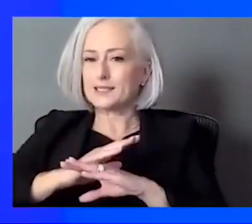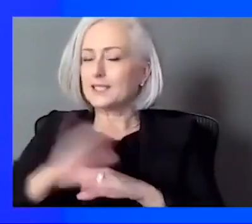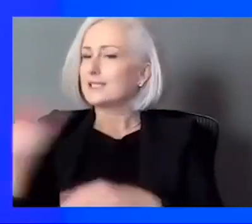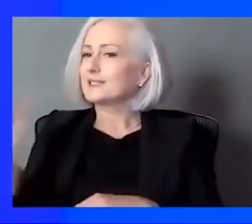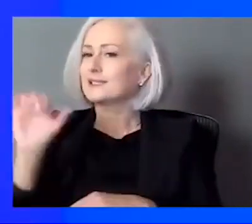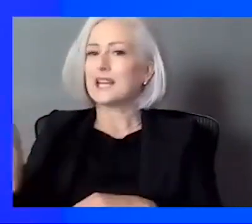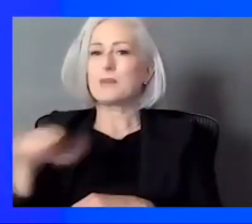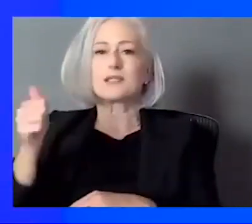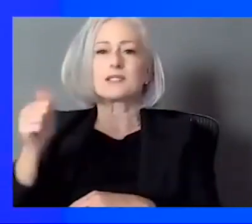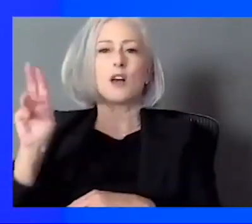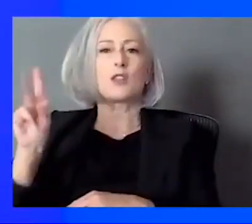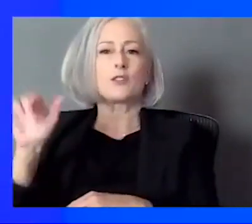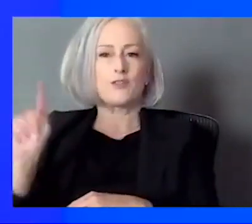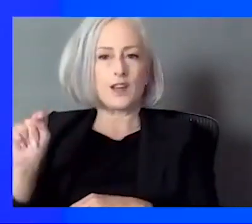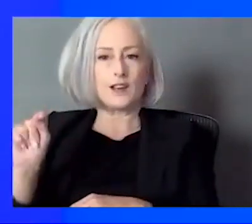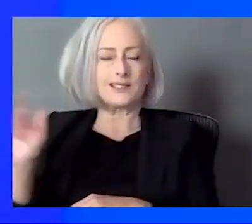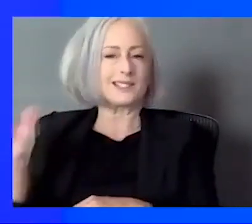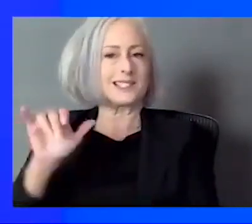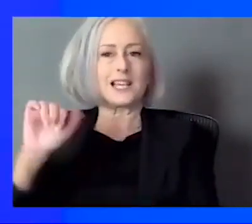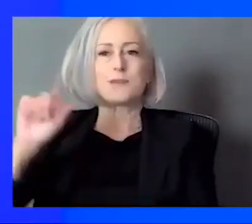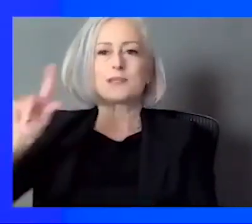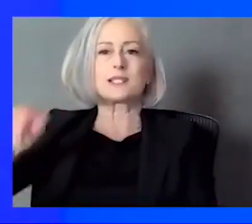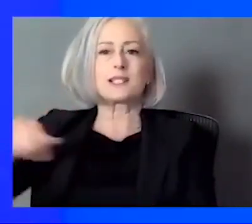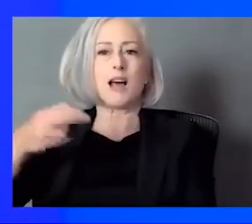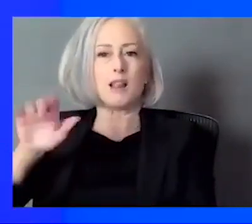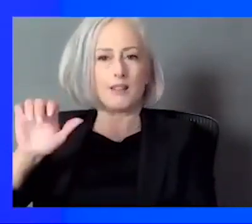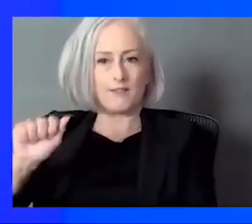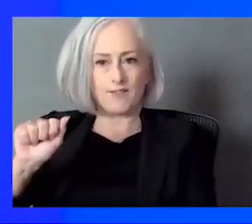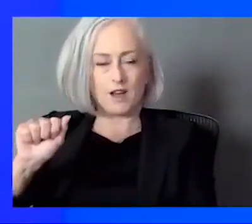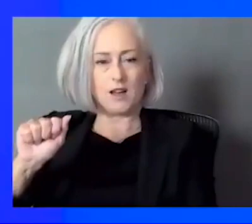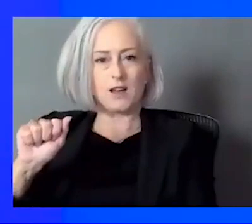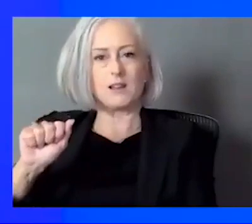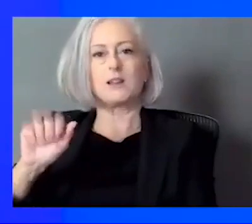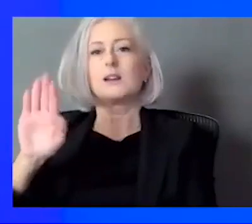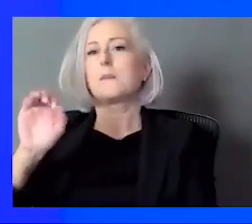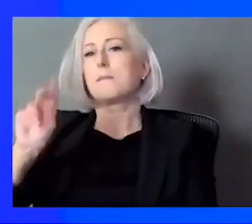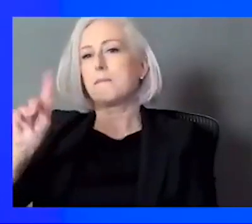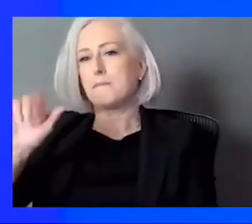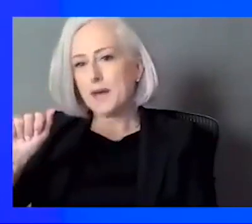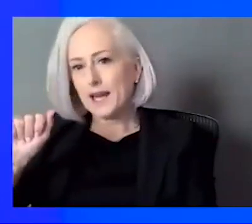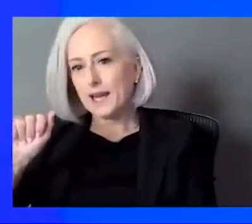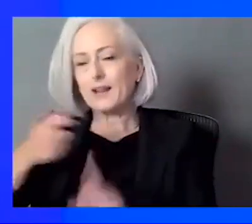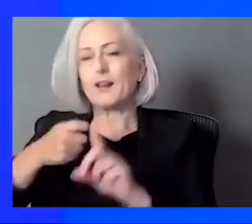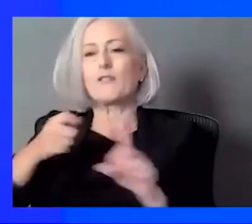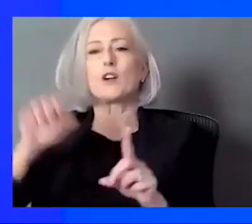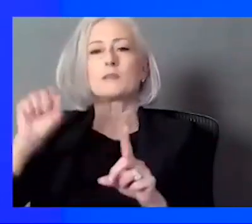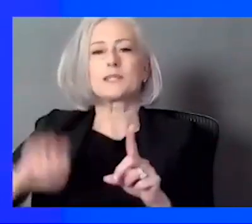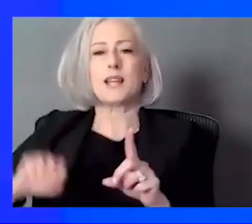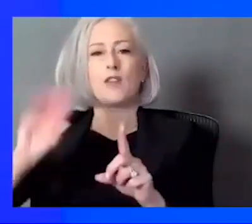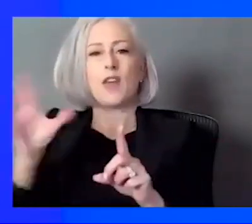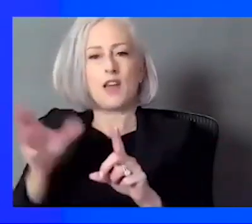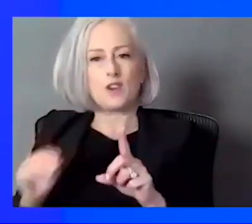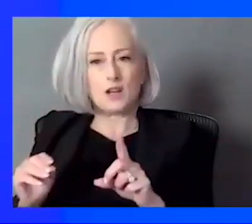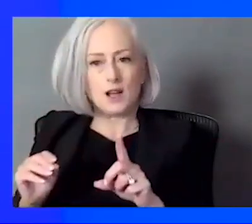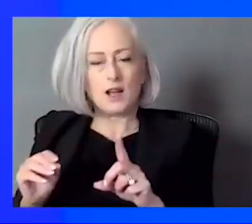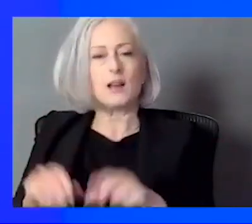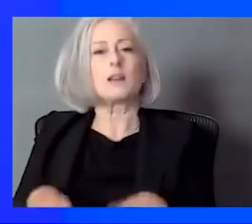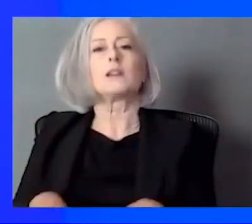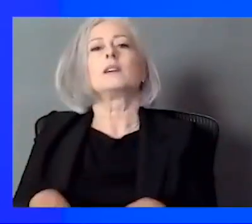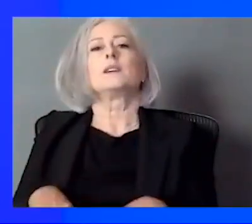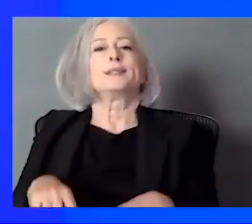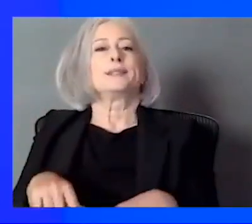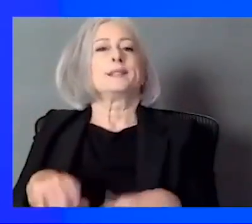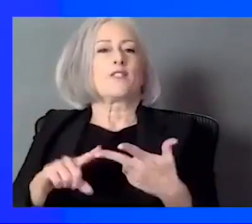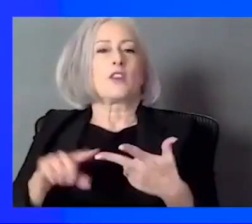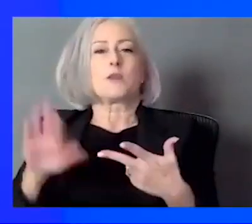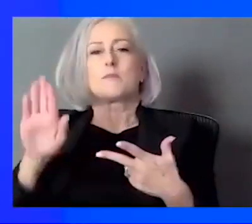from Alpha variant, from the Beta variant from South Africa, from that original Brazilian variant as